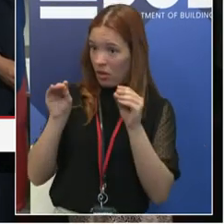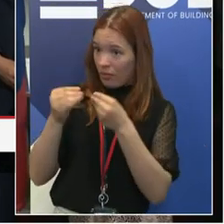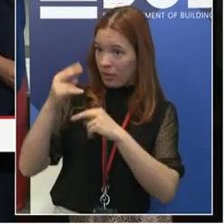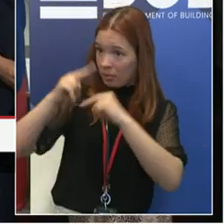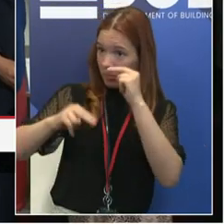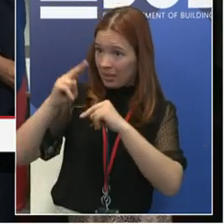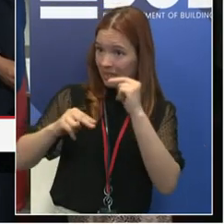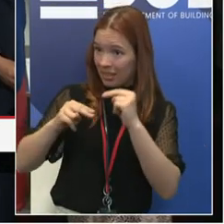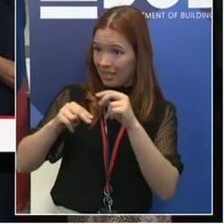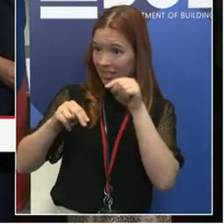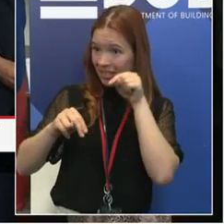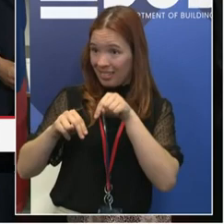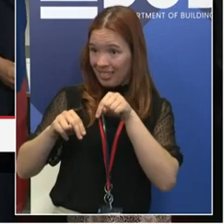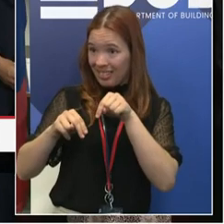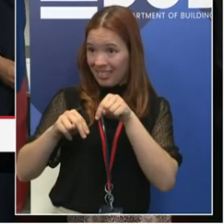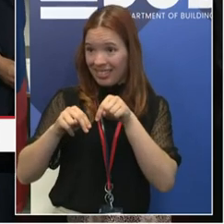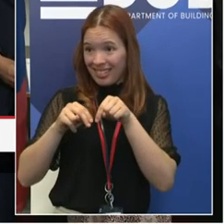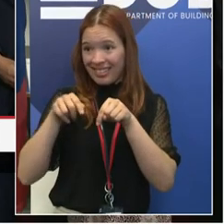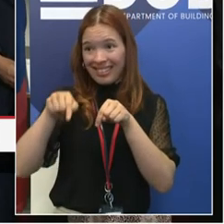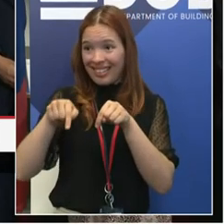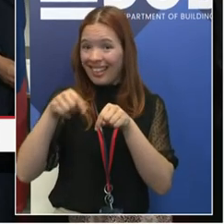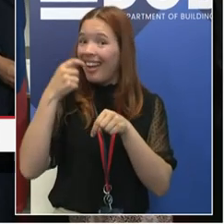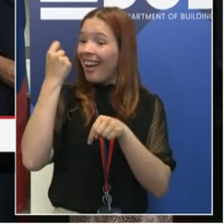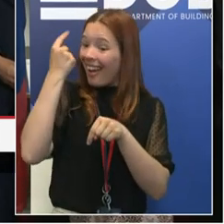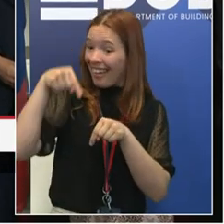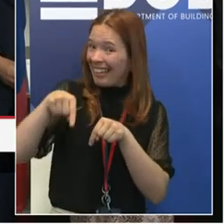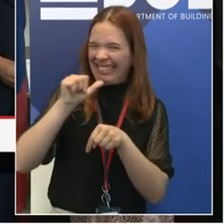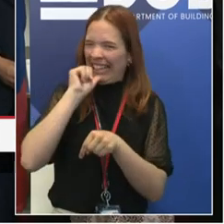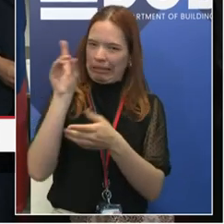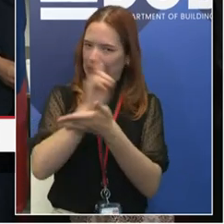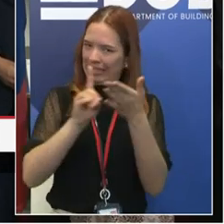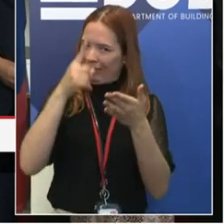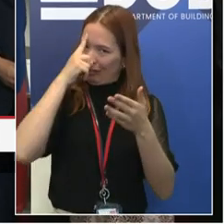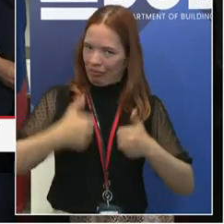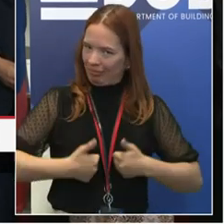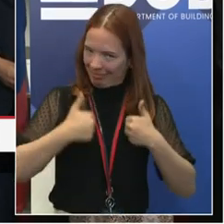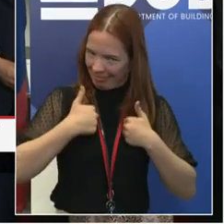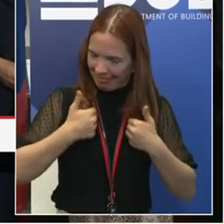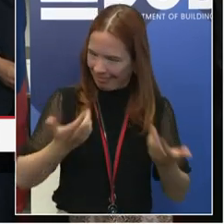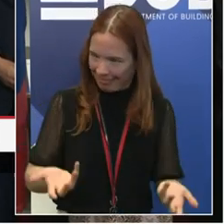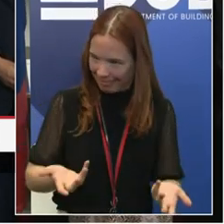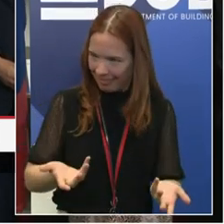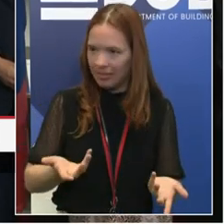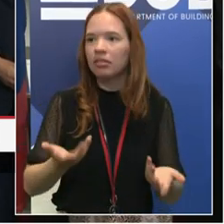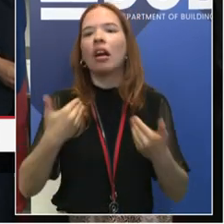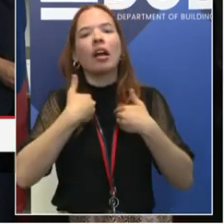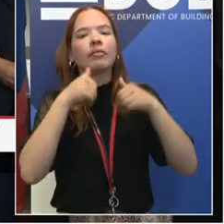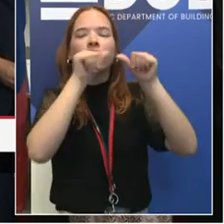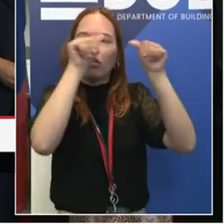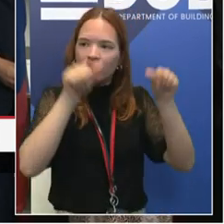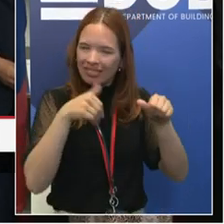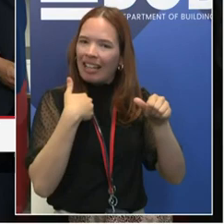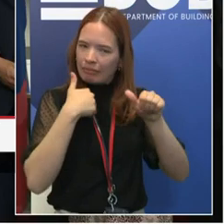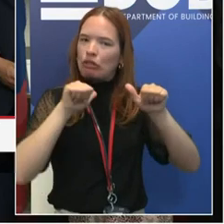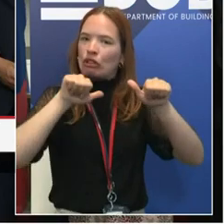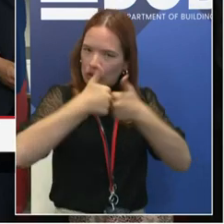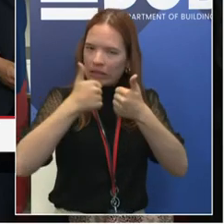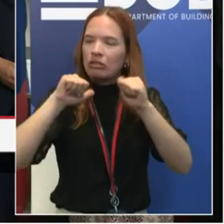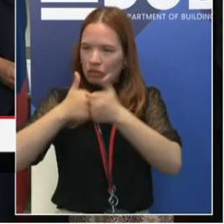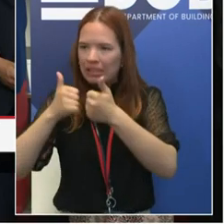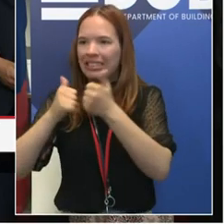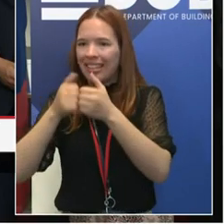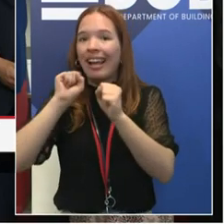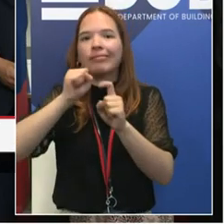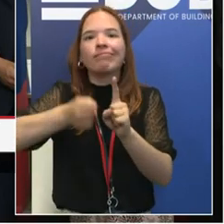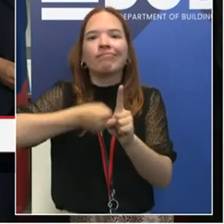clearly architectural challenges. Those lead to economic challenges that need to get figured out. And I'm looking